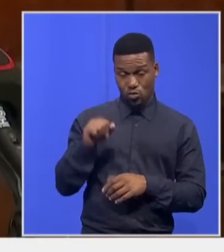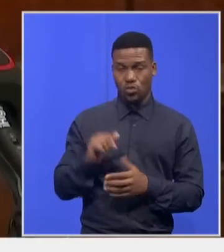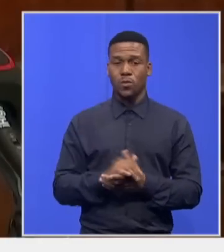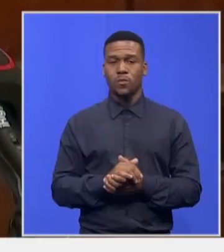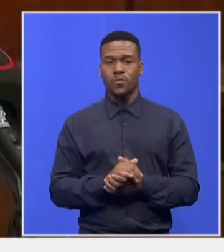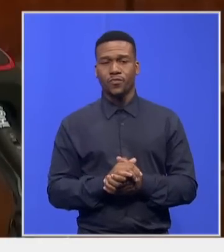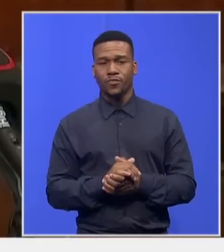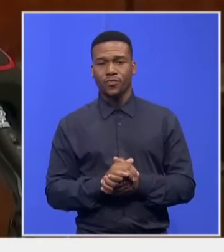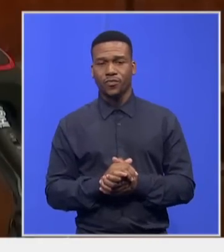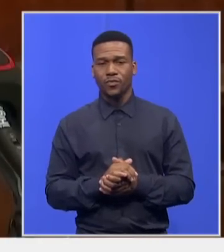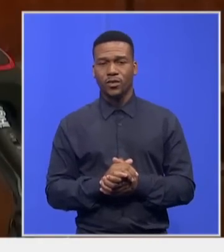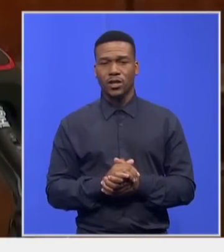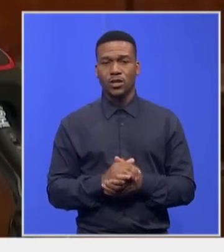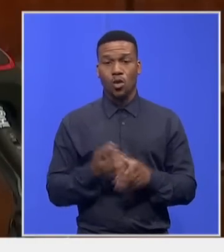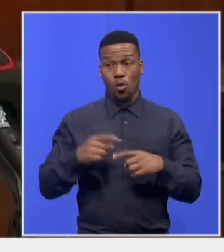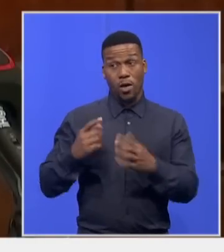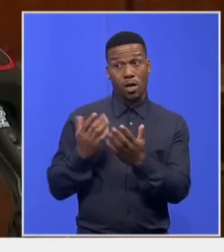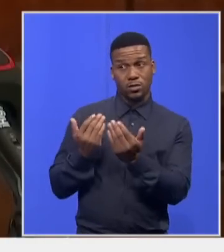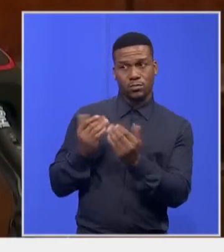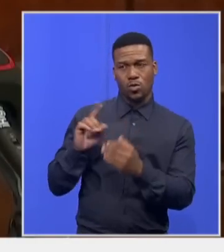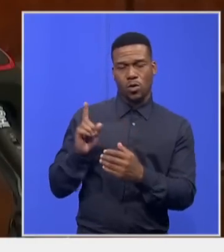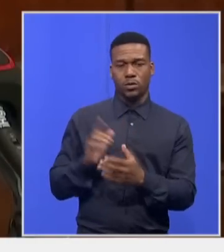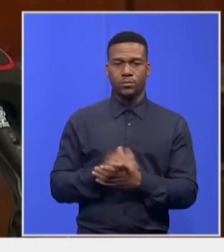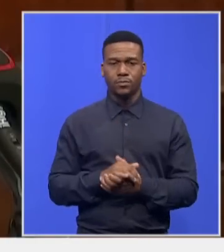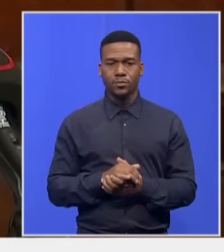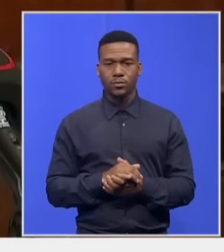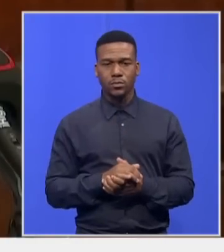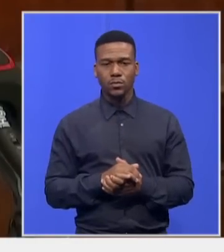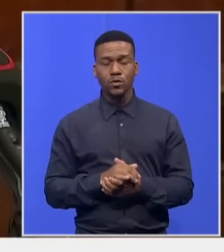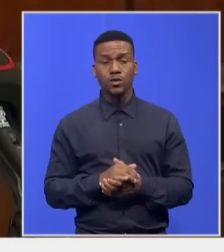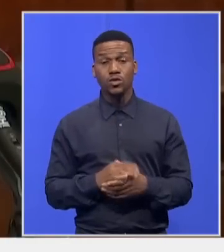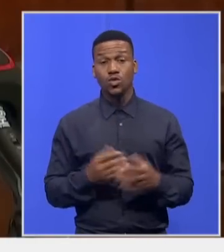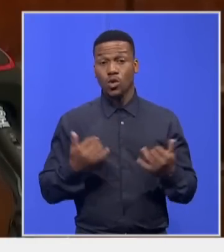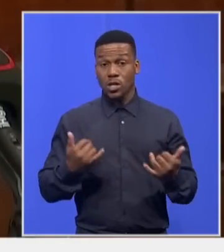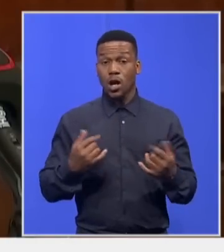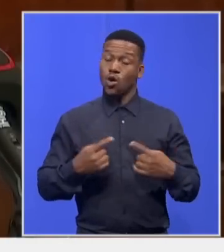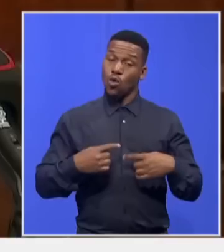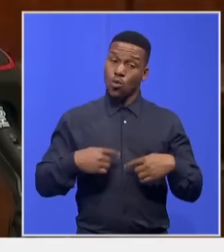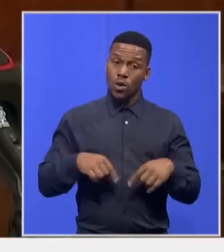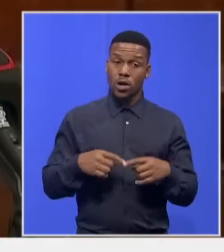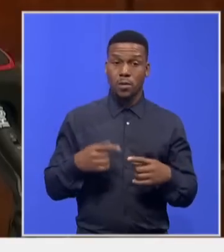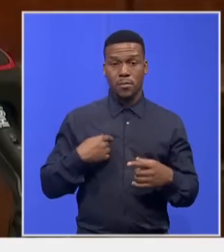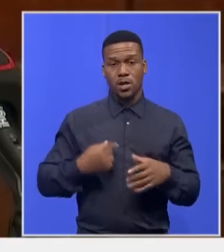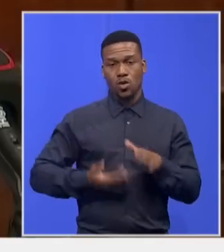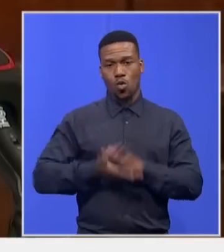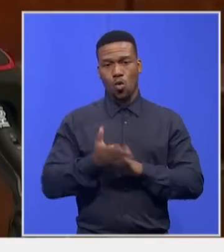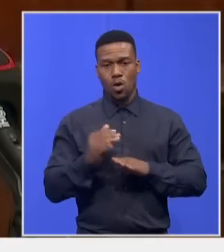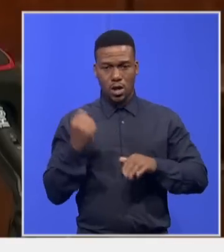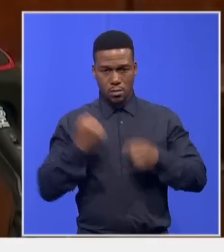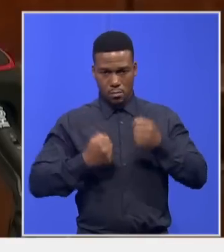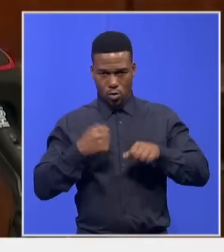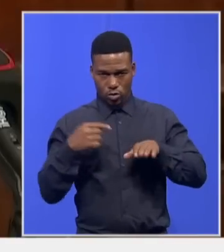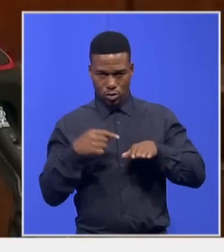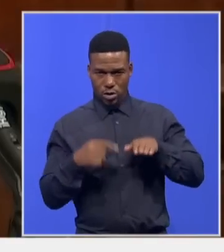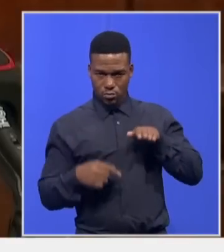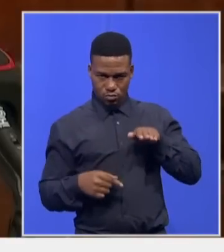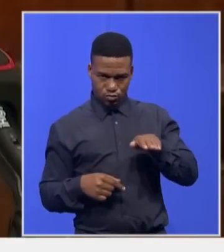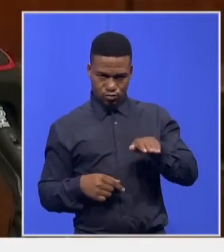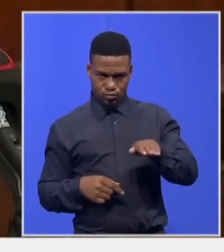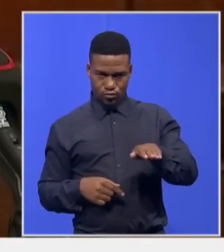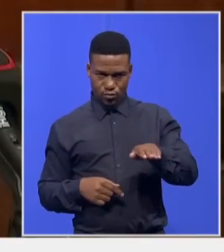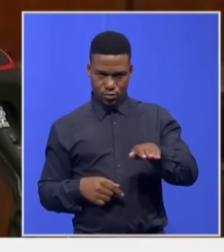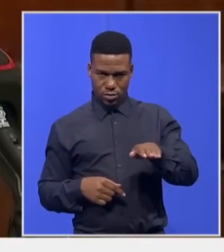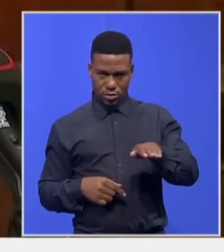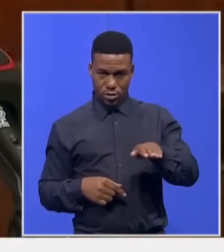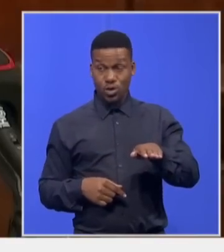this is what we are expecting. So what I do is that I take this car. So think of my car as a power station,